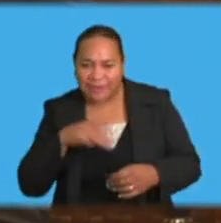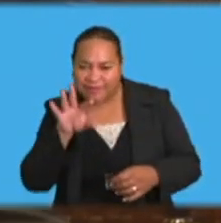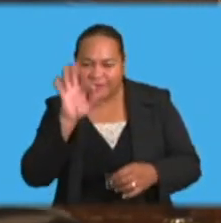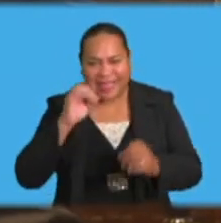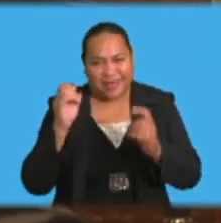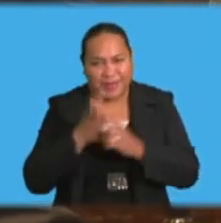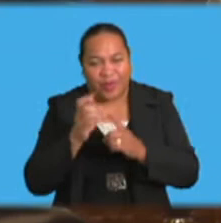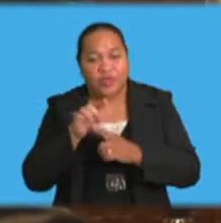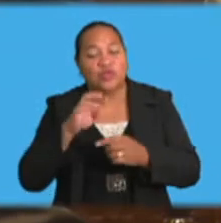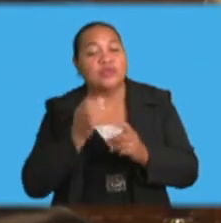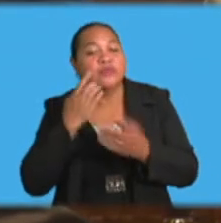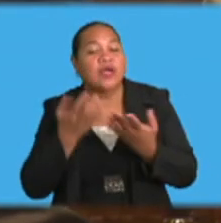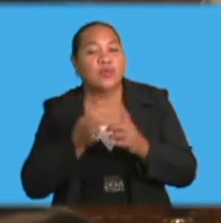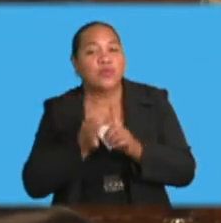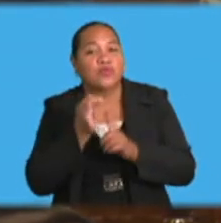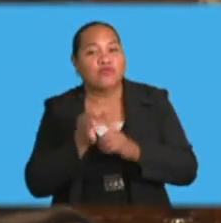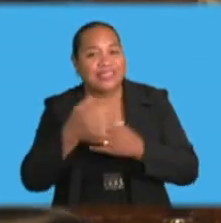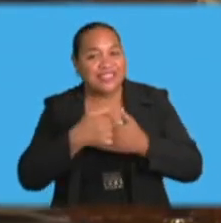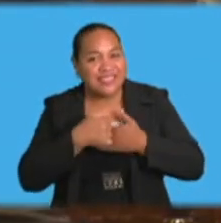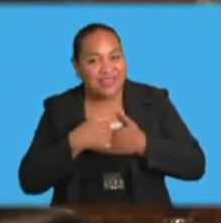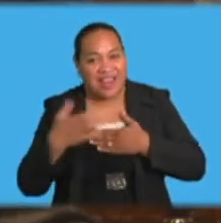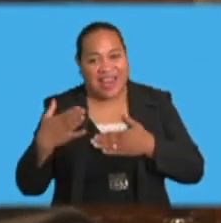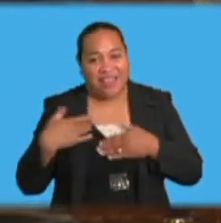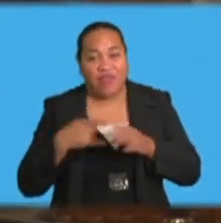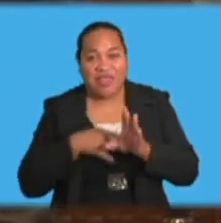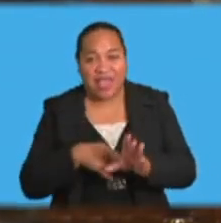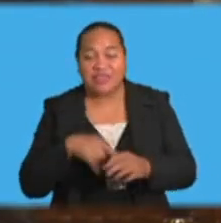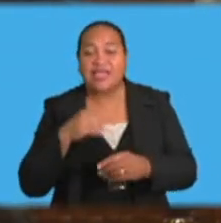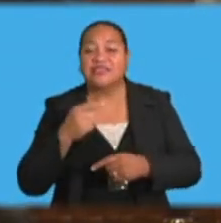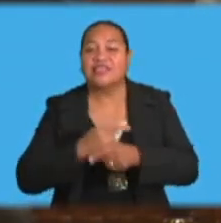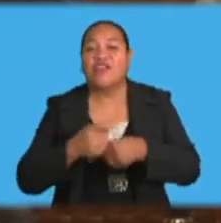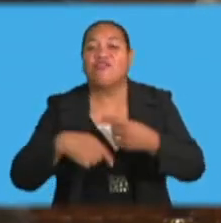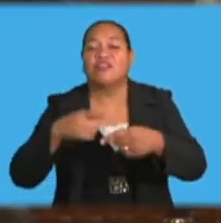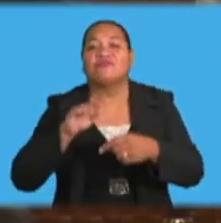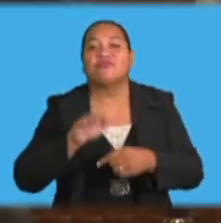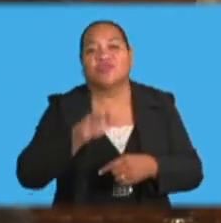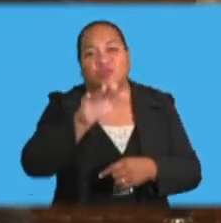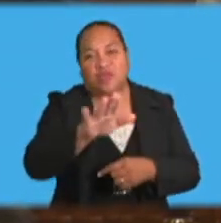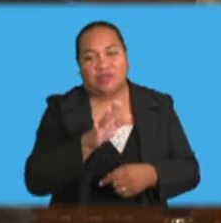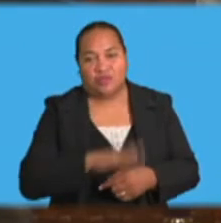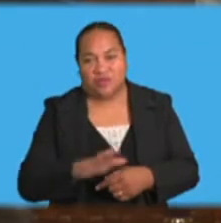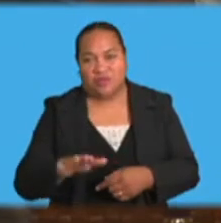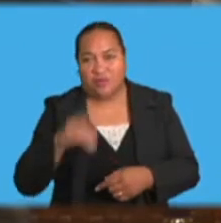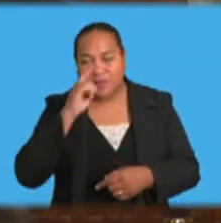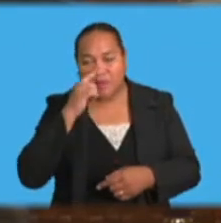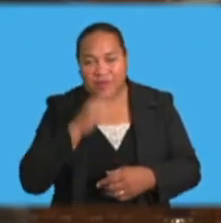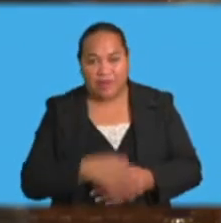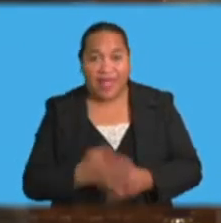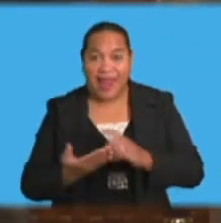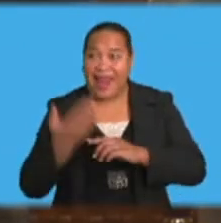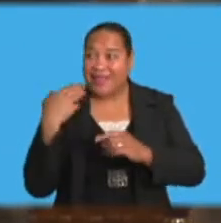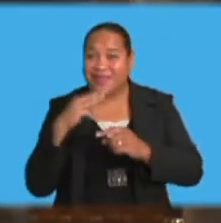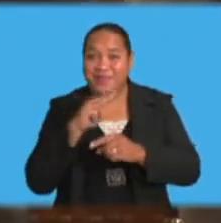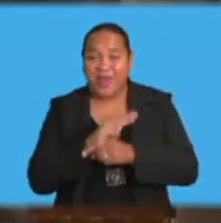of improving safety and health for young workers and our generations that will follow us. Last month, my ministry joined hands